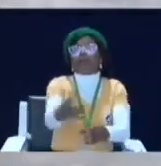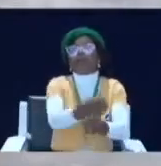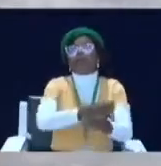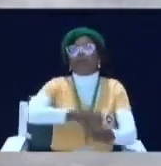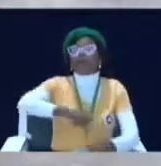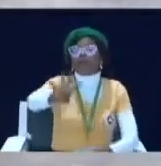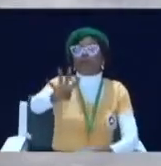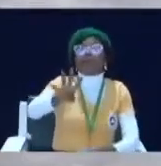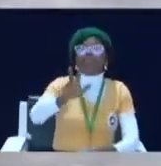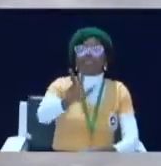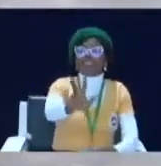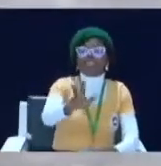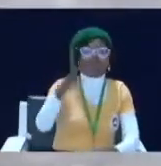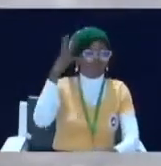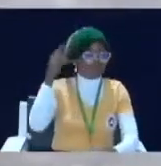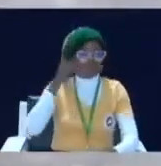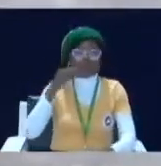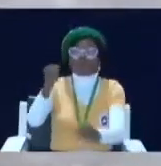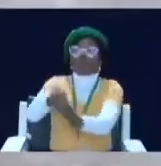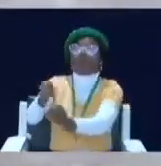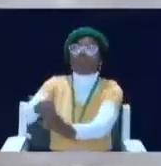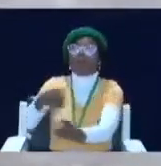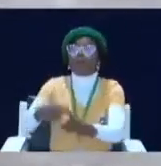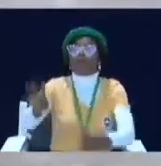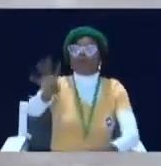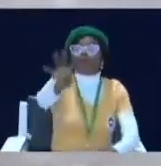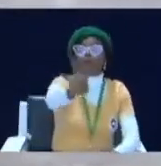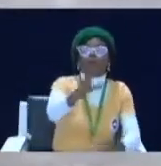knew. By 10th week,